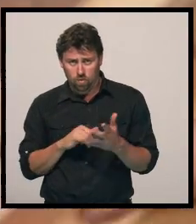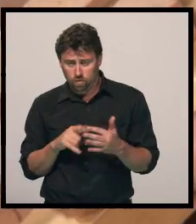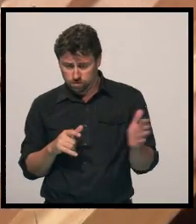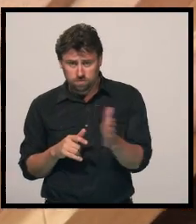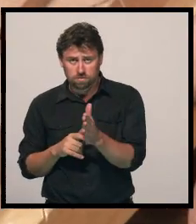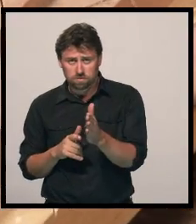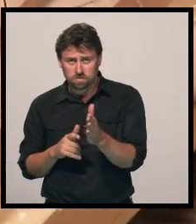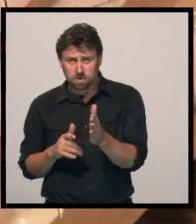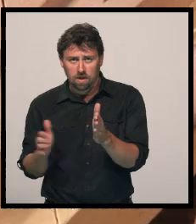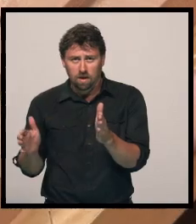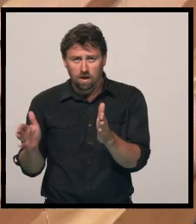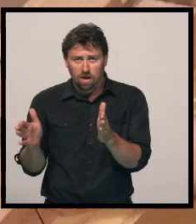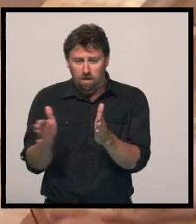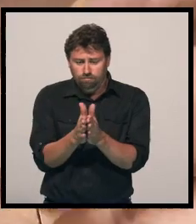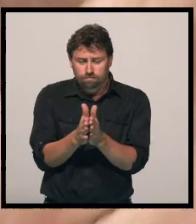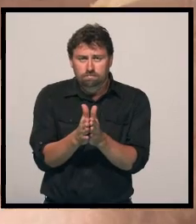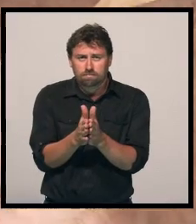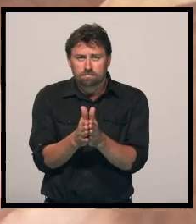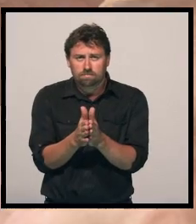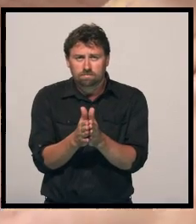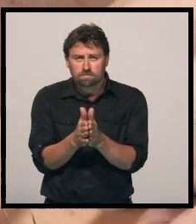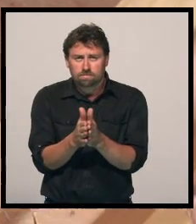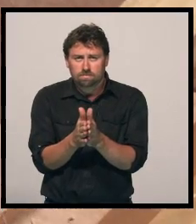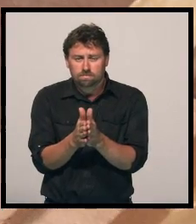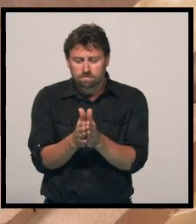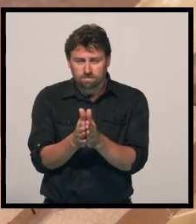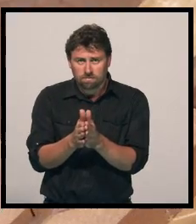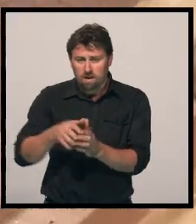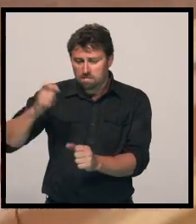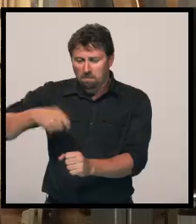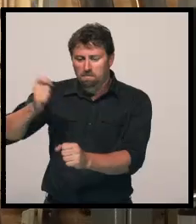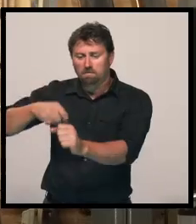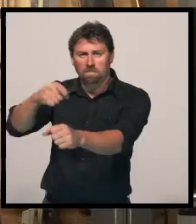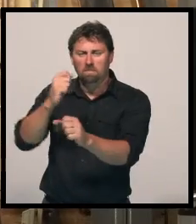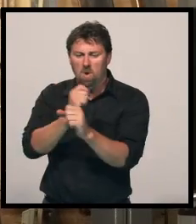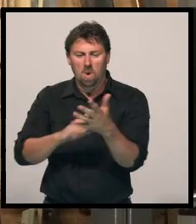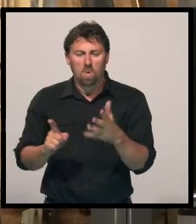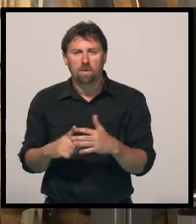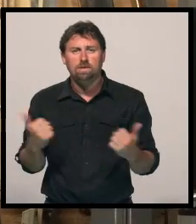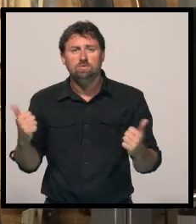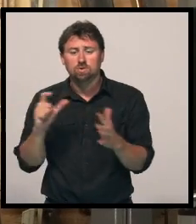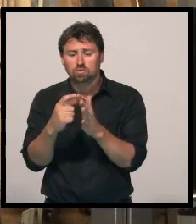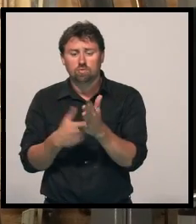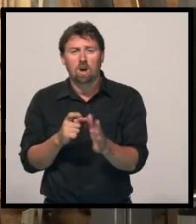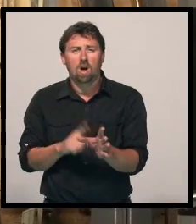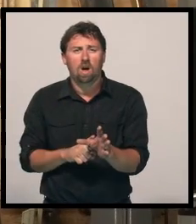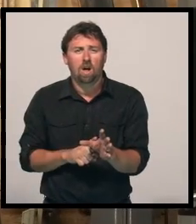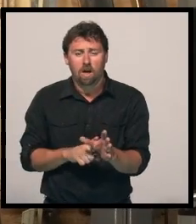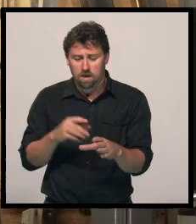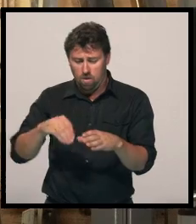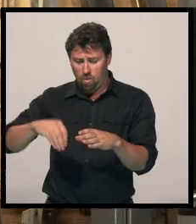down, and then push the other bit of timber up and nail that and glue it into place. When it's dry, just take your stick